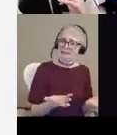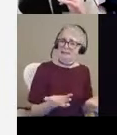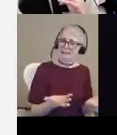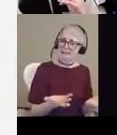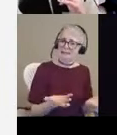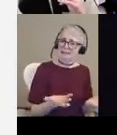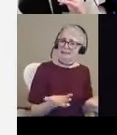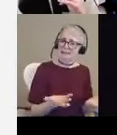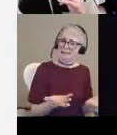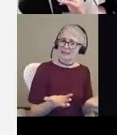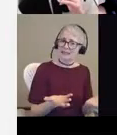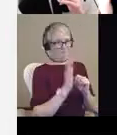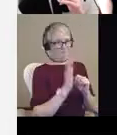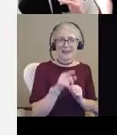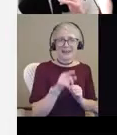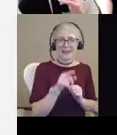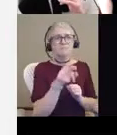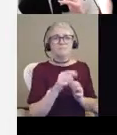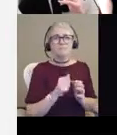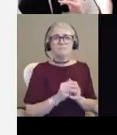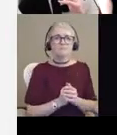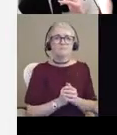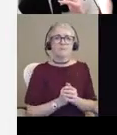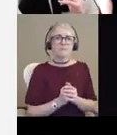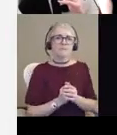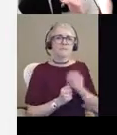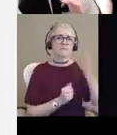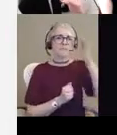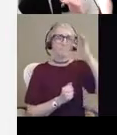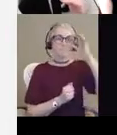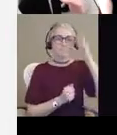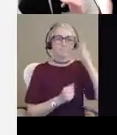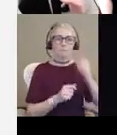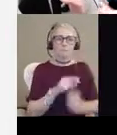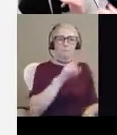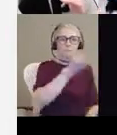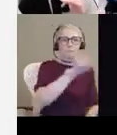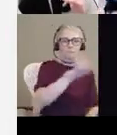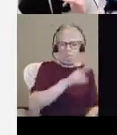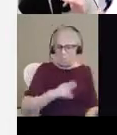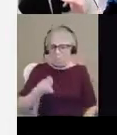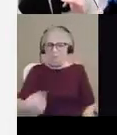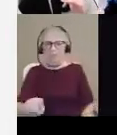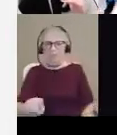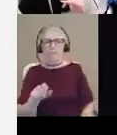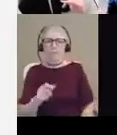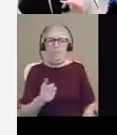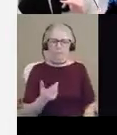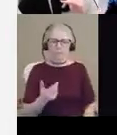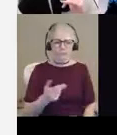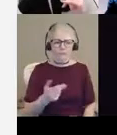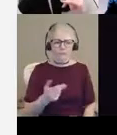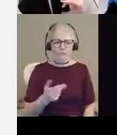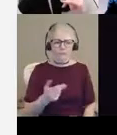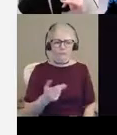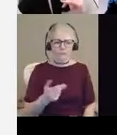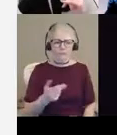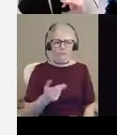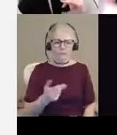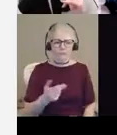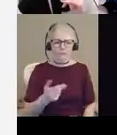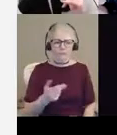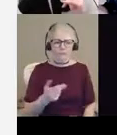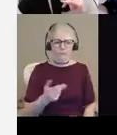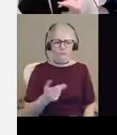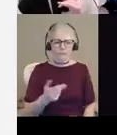have an example here from CourseArc, which shows a drag and drop activity, which if you insert that into your